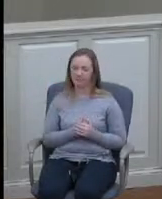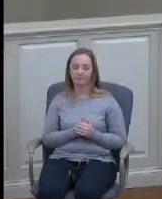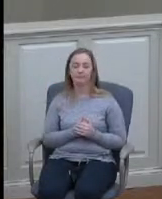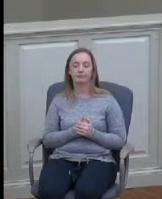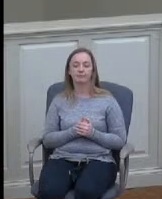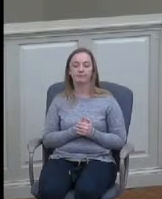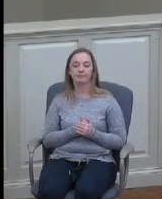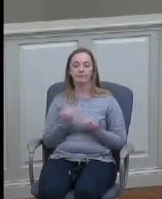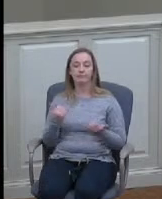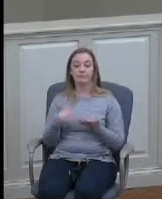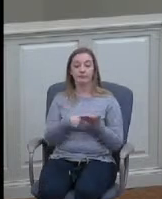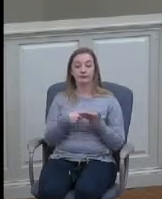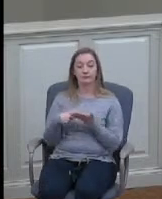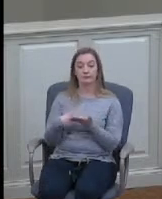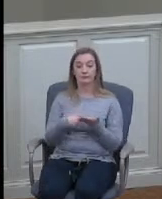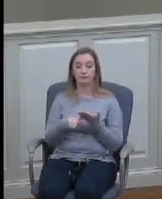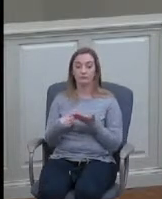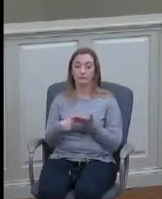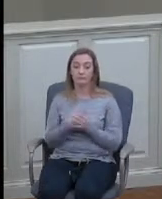We're in discussion.